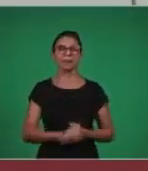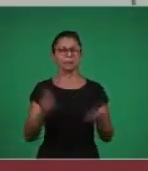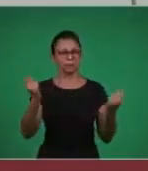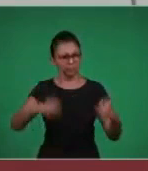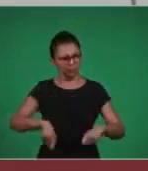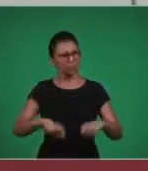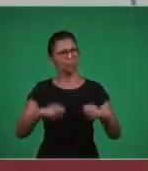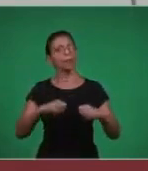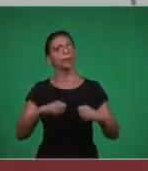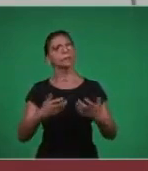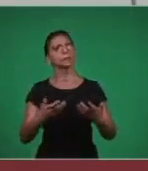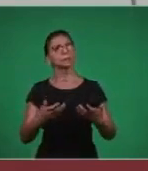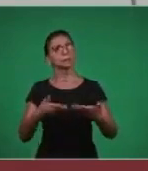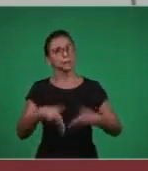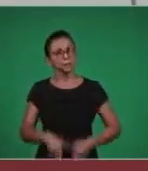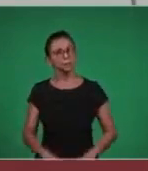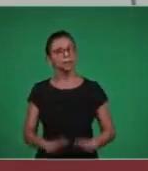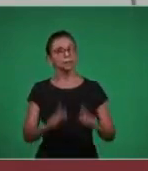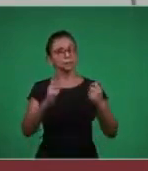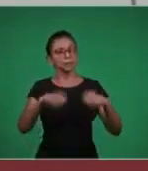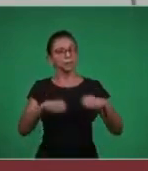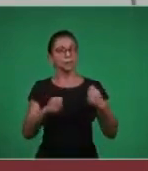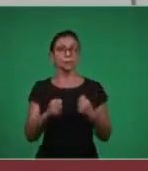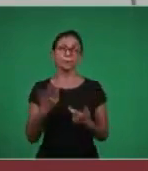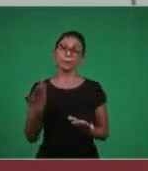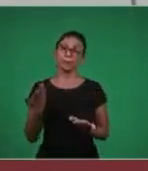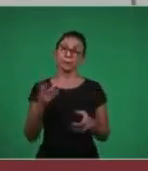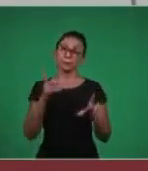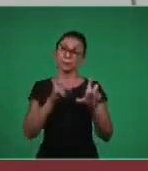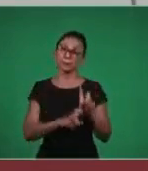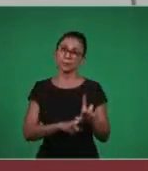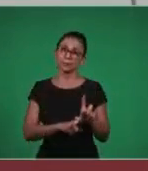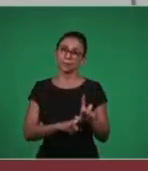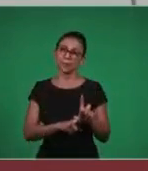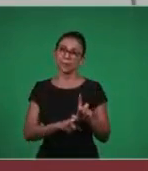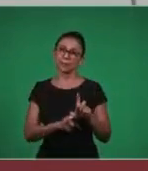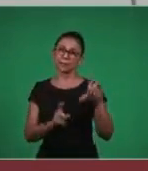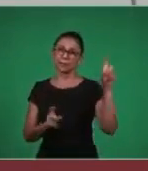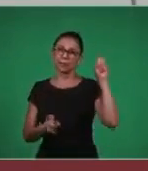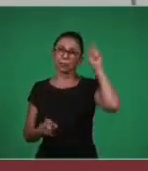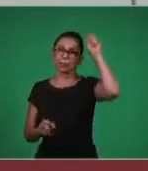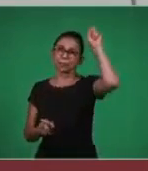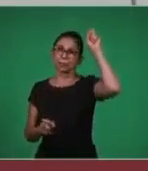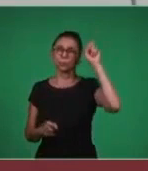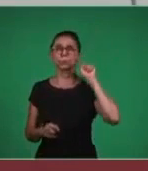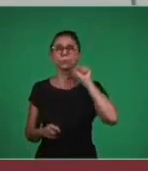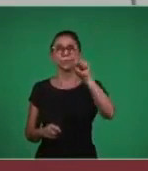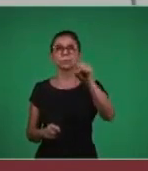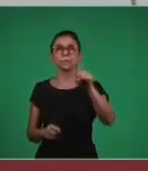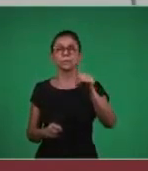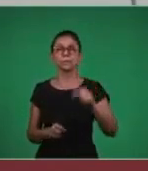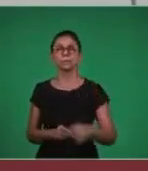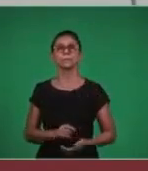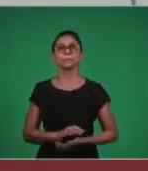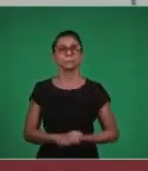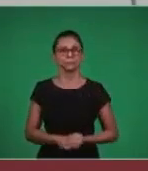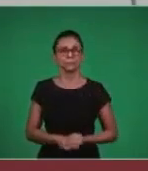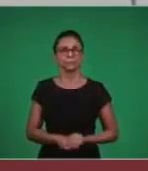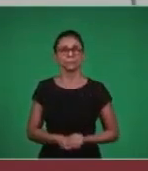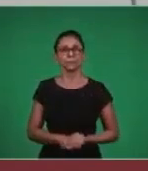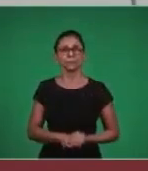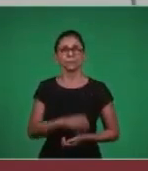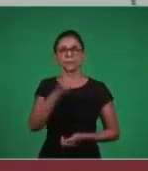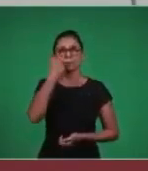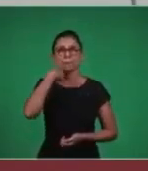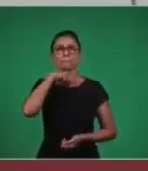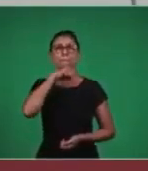They were born with this ability, and it will depend on the adult. It will depend on you, mother, because